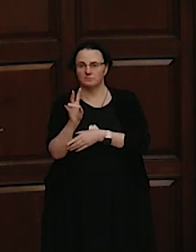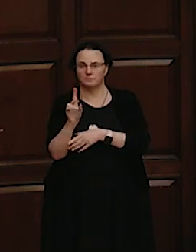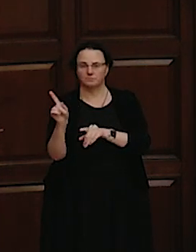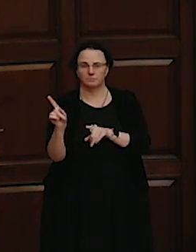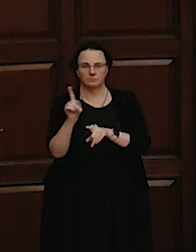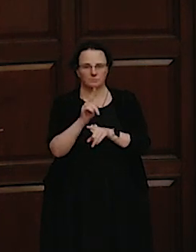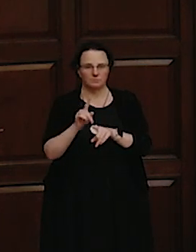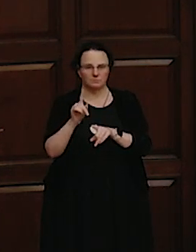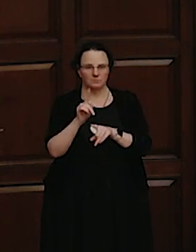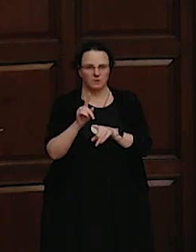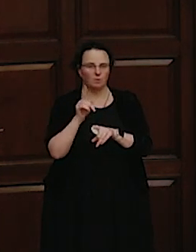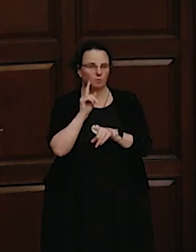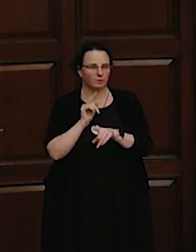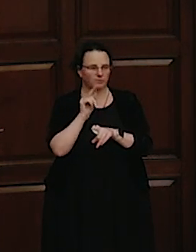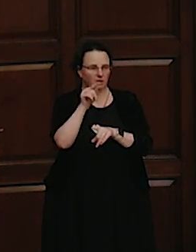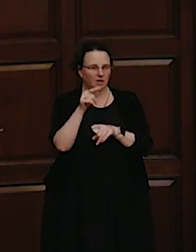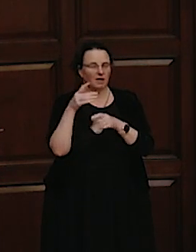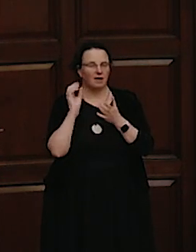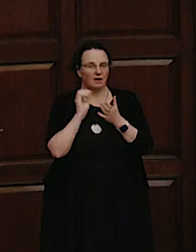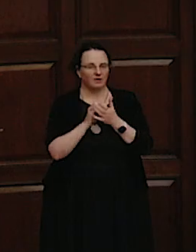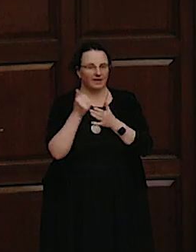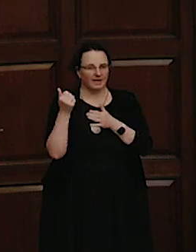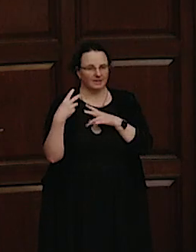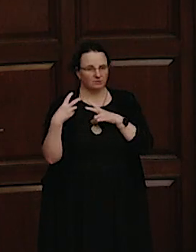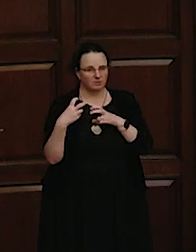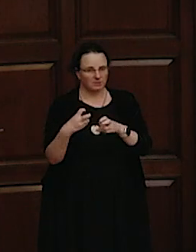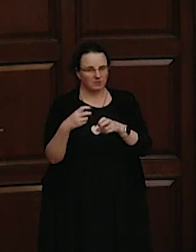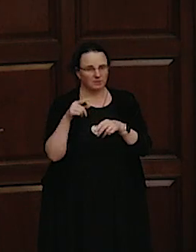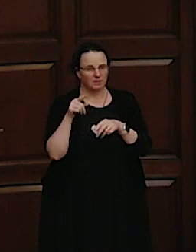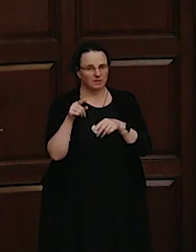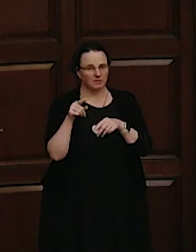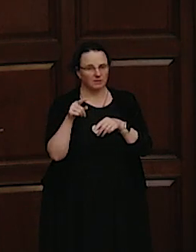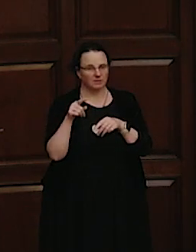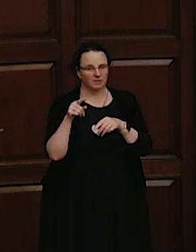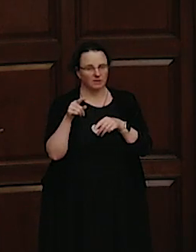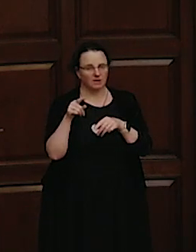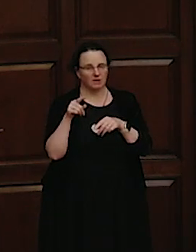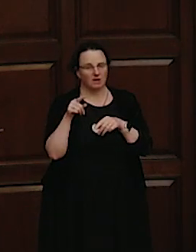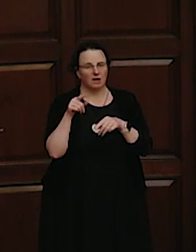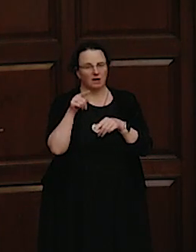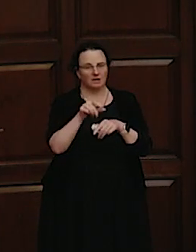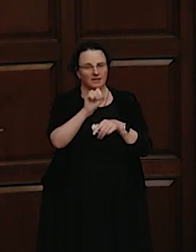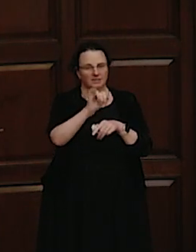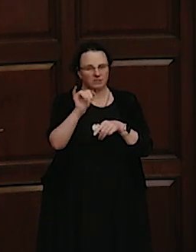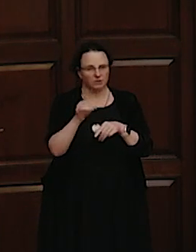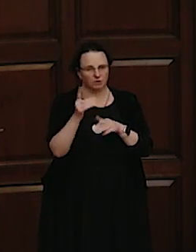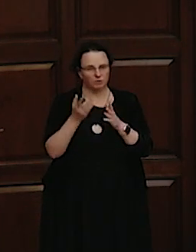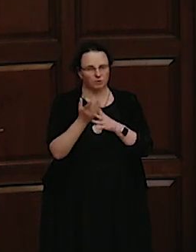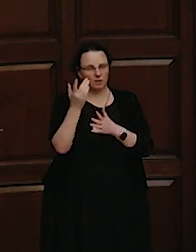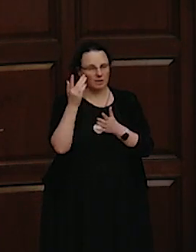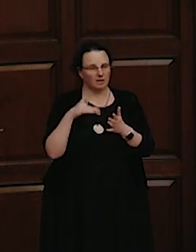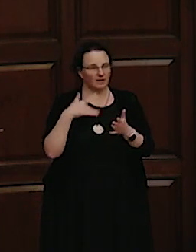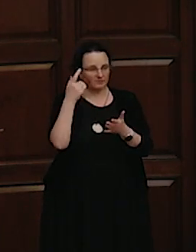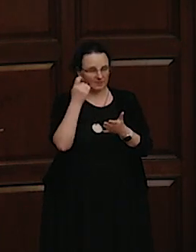I'm just wondering if you've done any studies on, or there have been, on Sjögren's over a lifespan, you